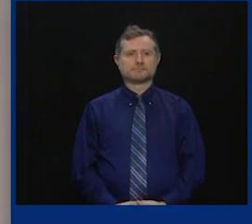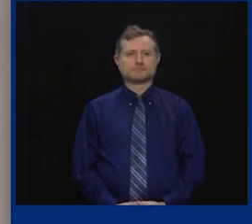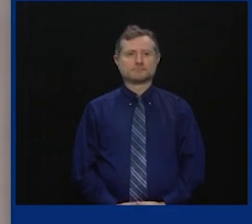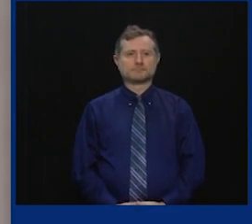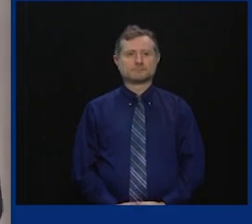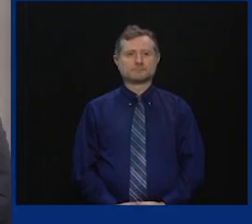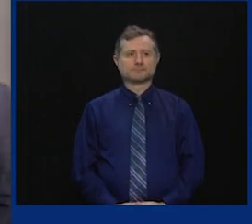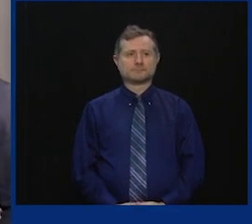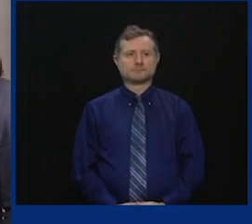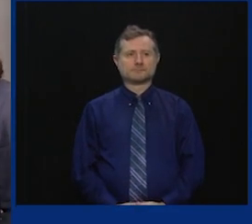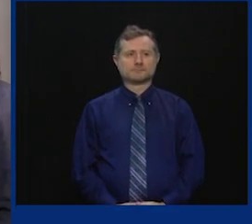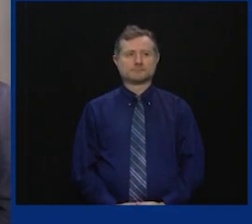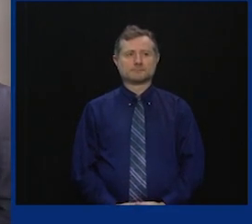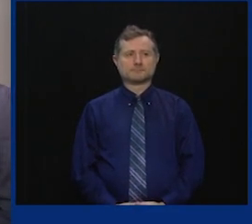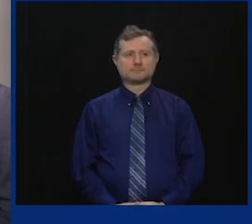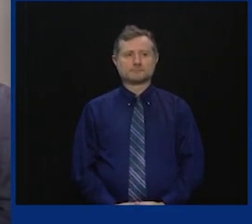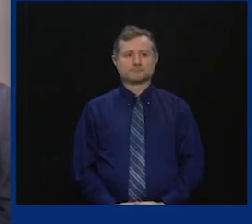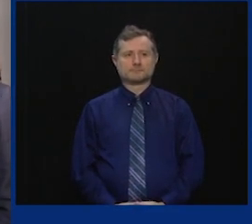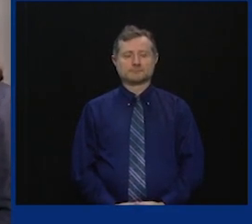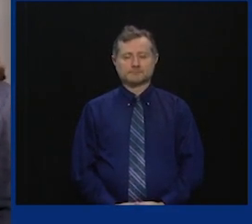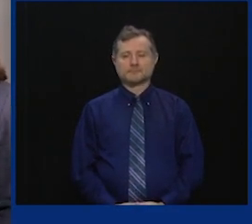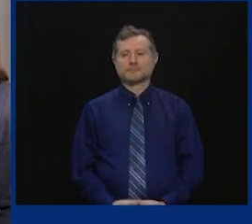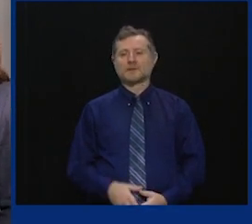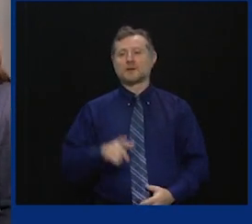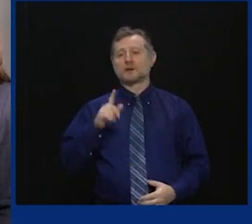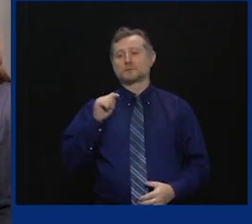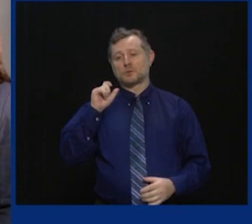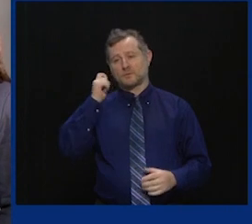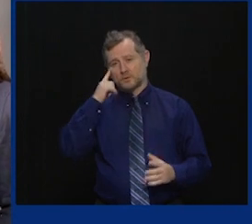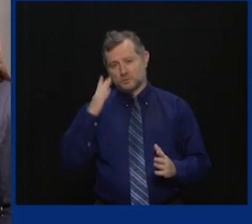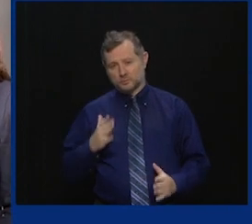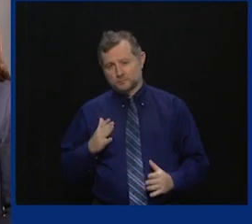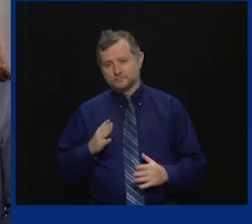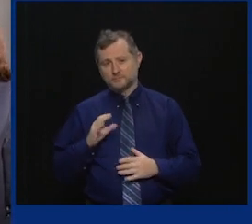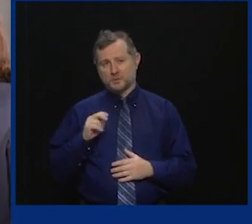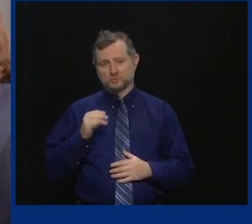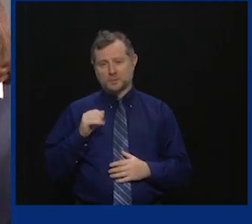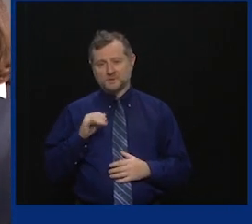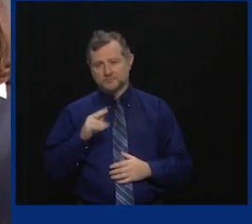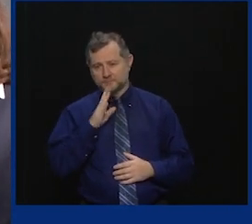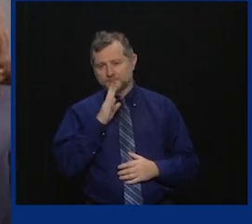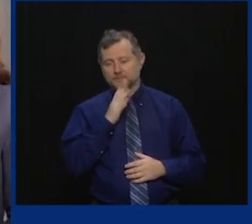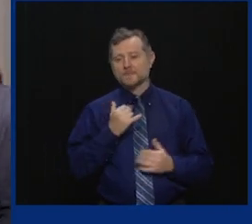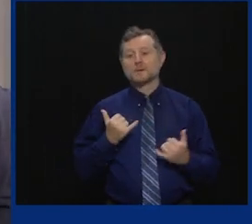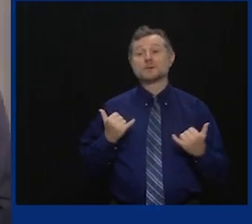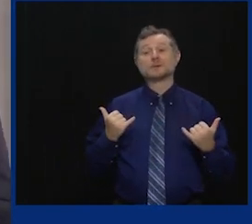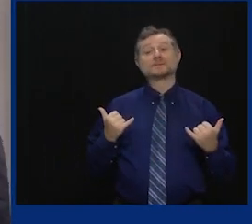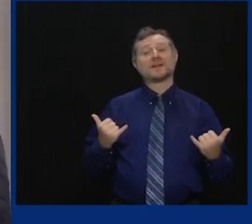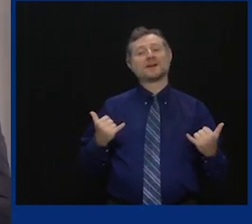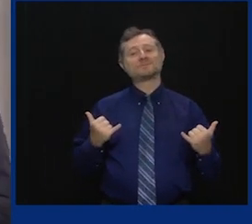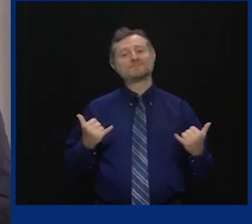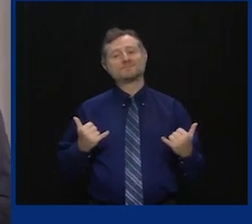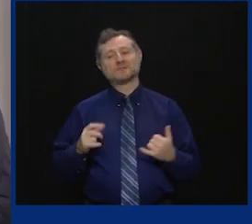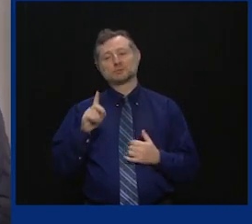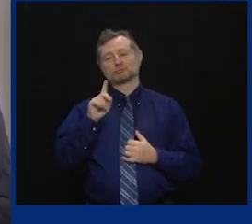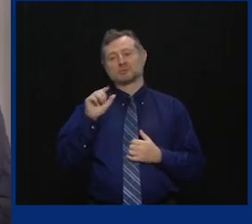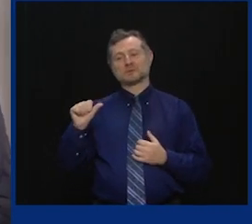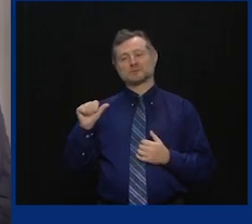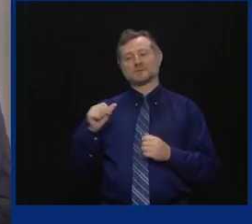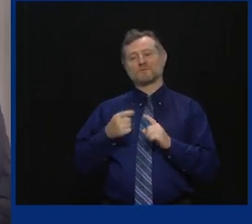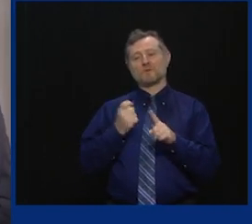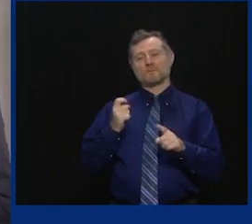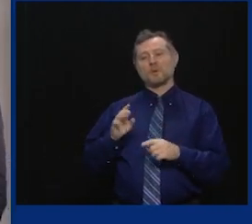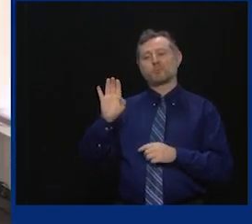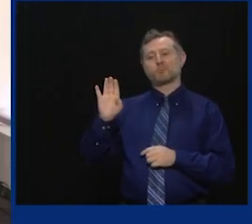All right. Next, we have District Attorney from the Borough of Brooklyn, Eric